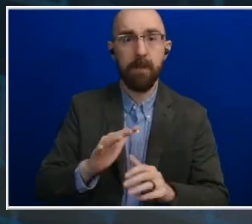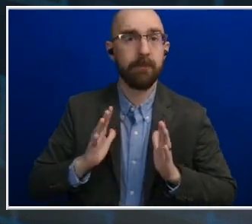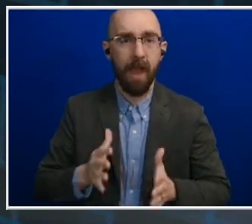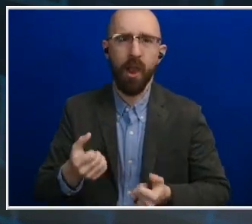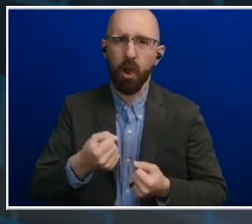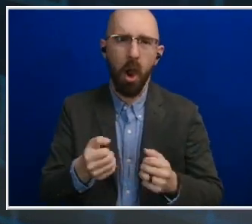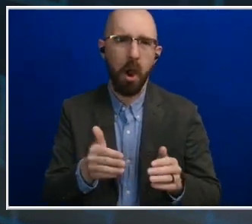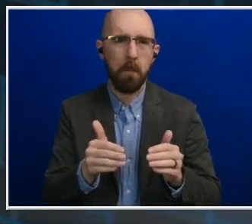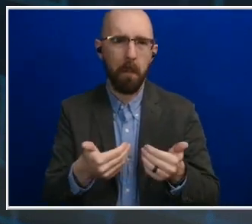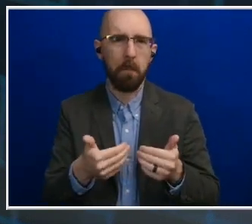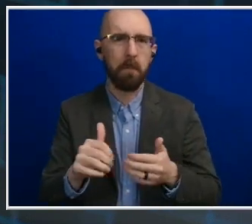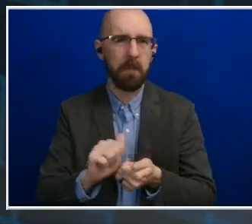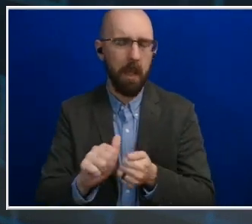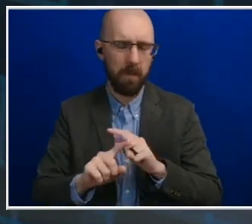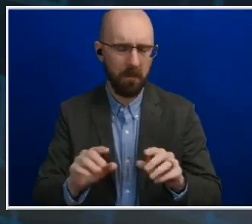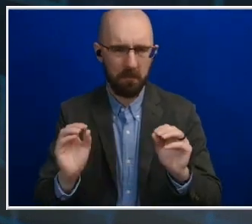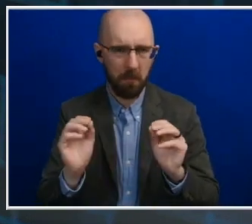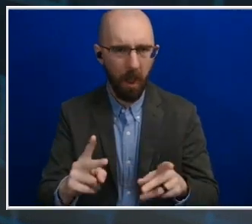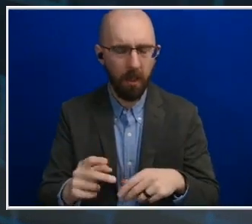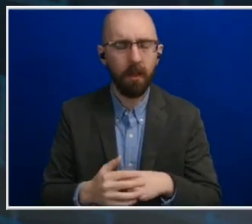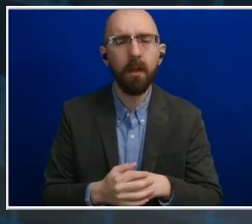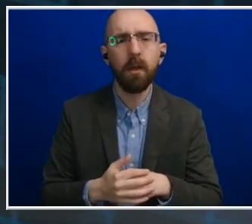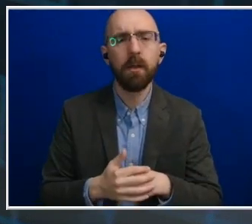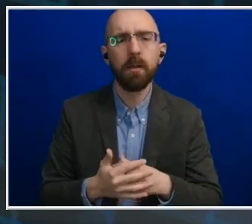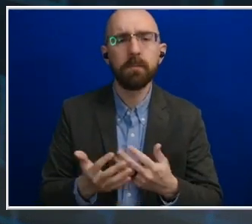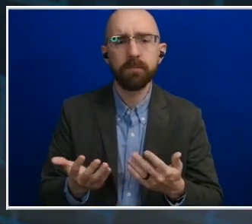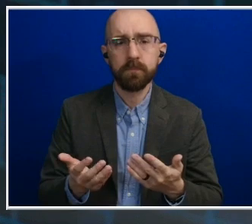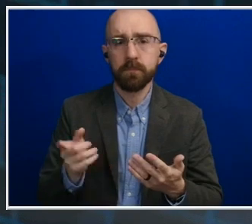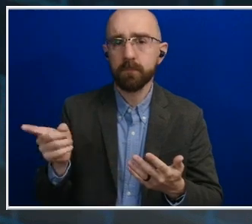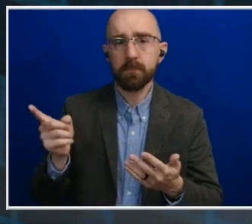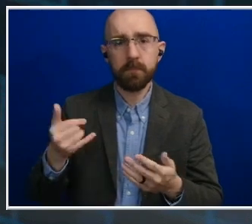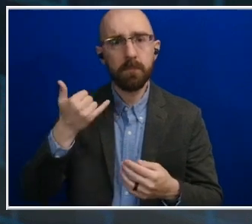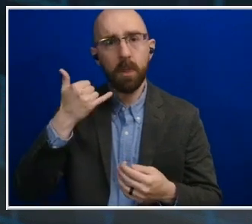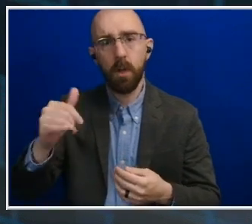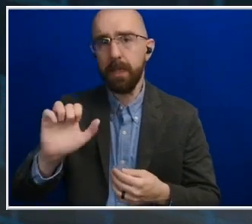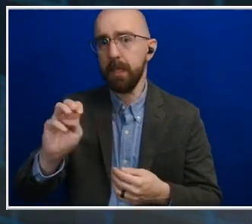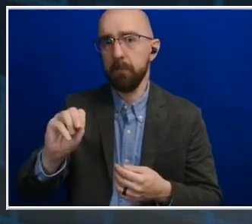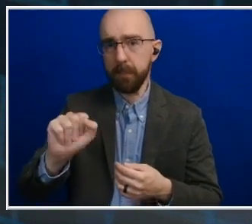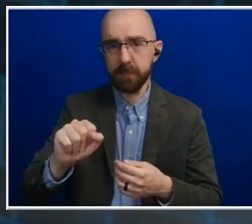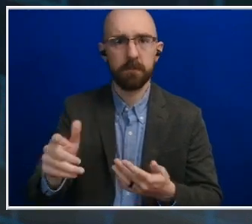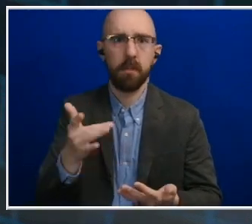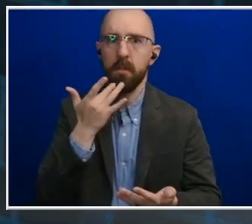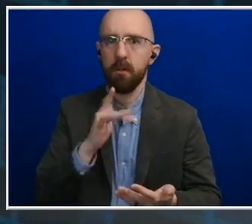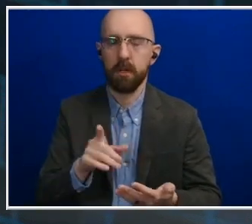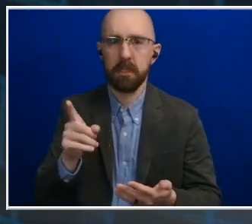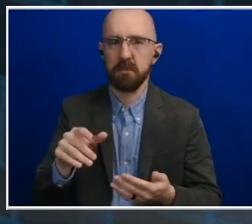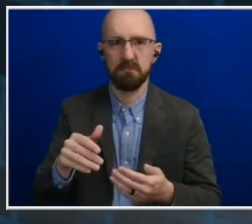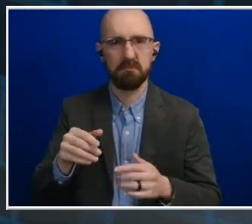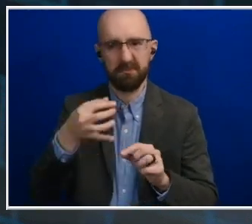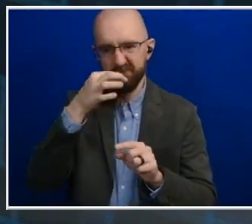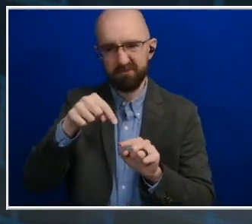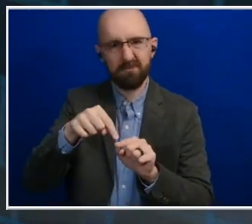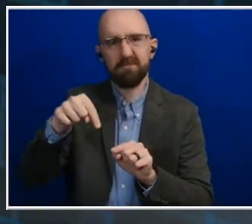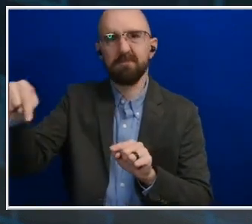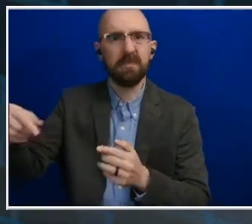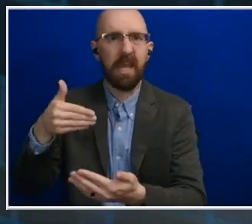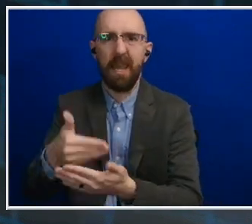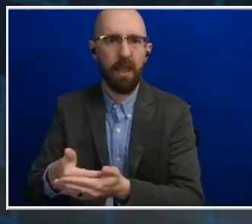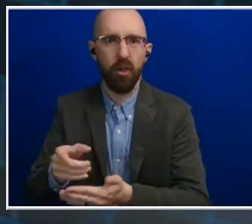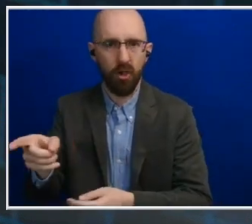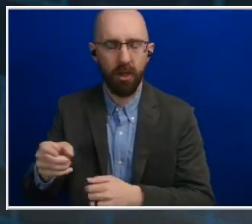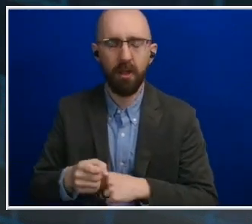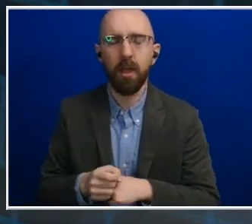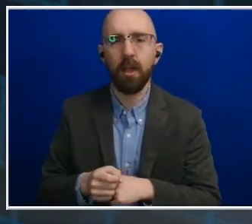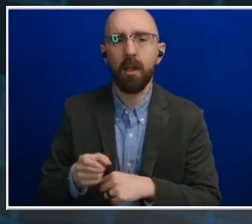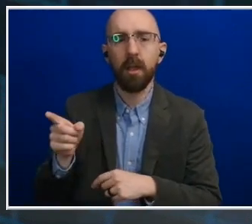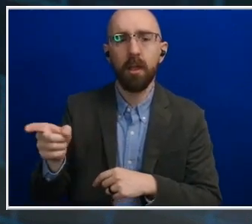okay. And they called EMS, which luckily was about a block down the road. And when they